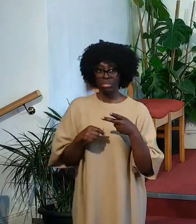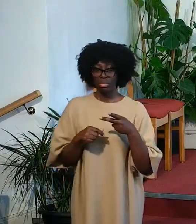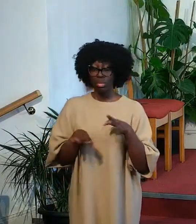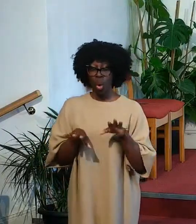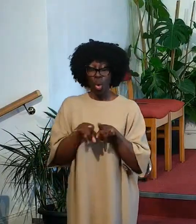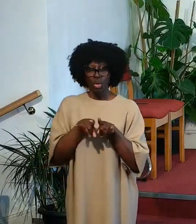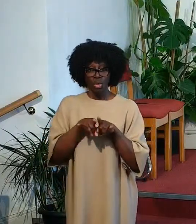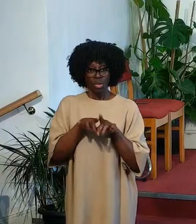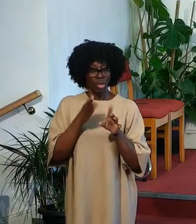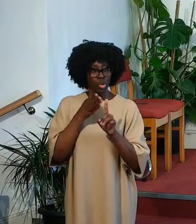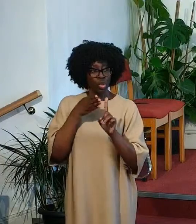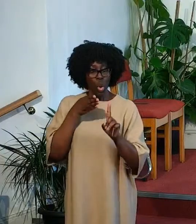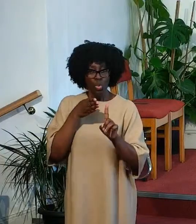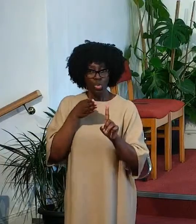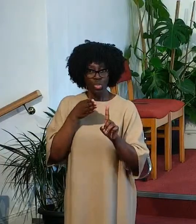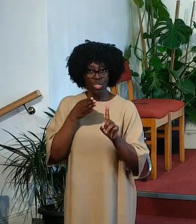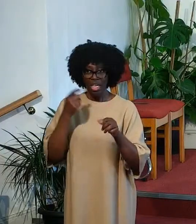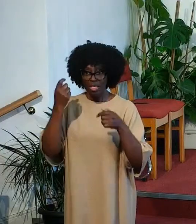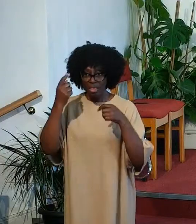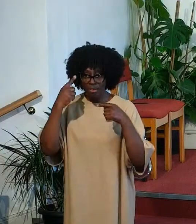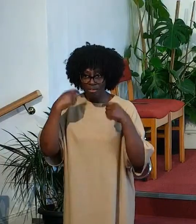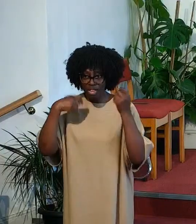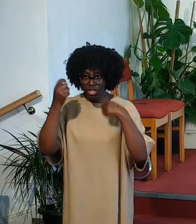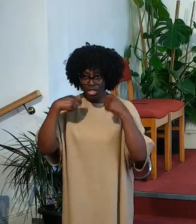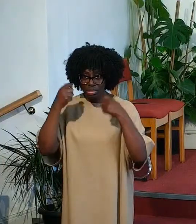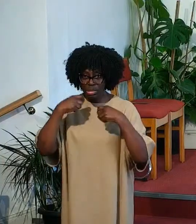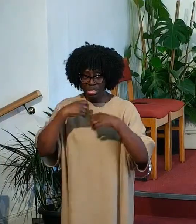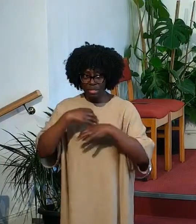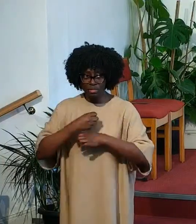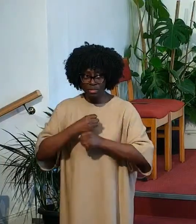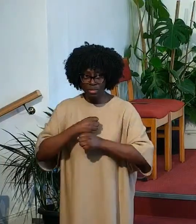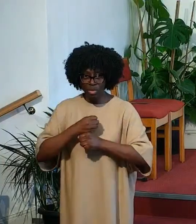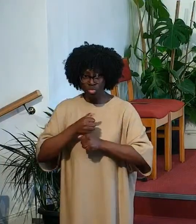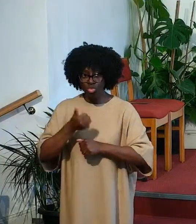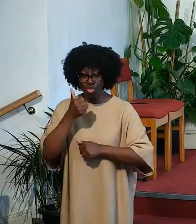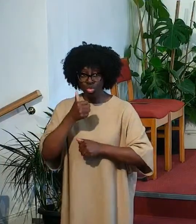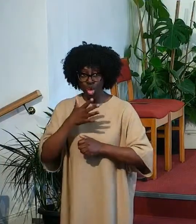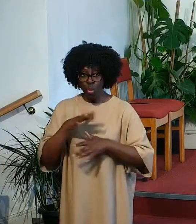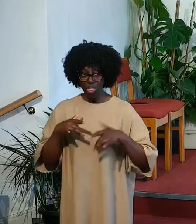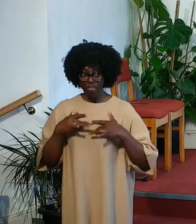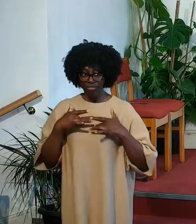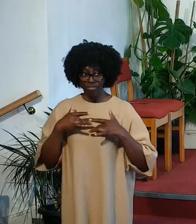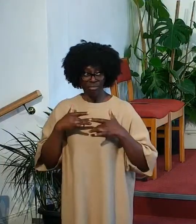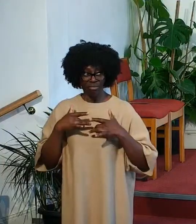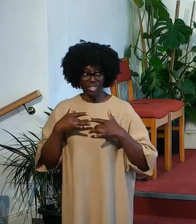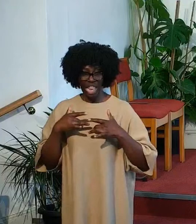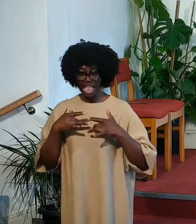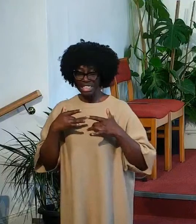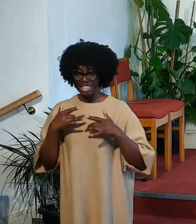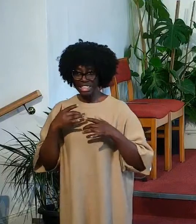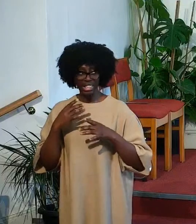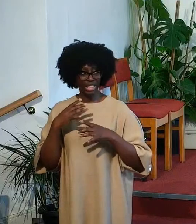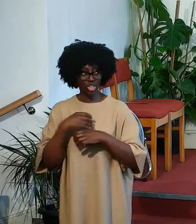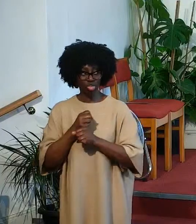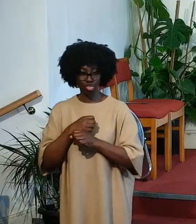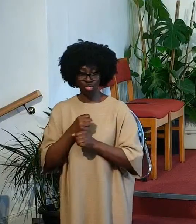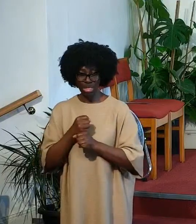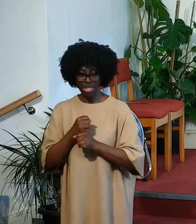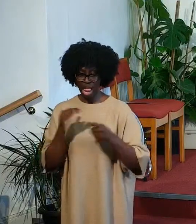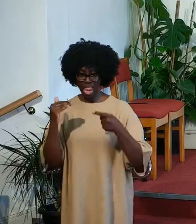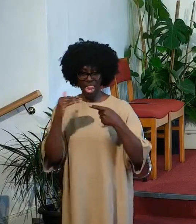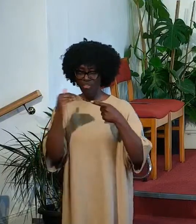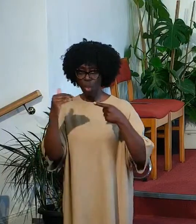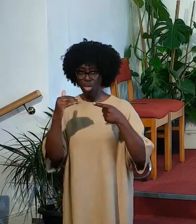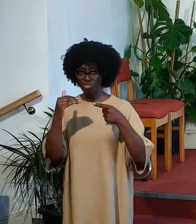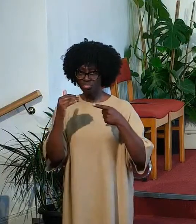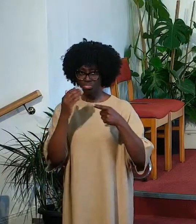will notice the distress on their faces as they become distressed. It's visible on a level 2. On a level 1, you won't see it